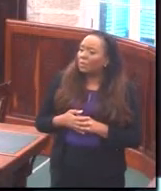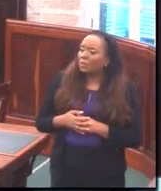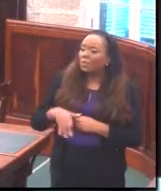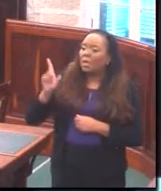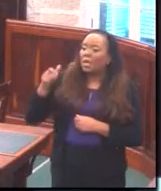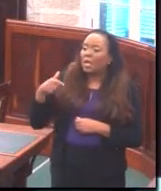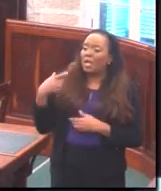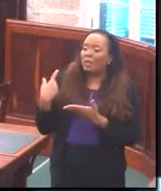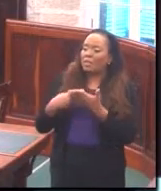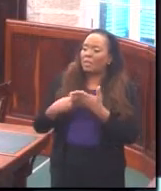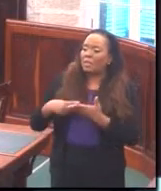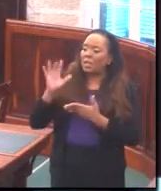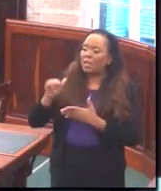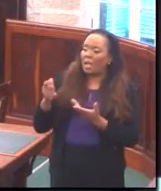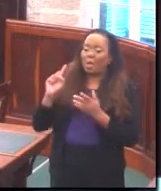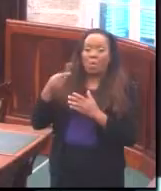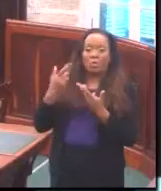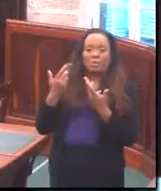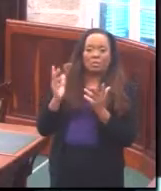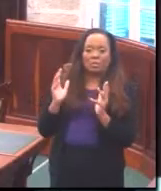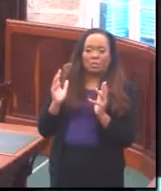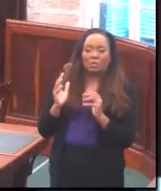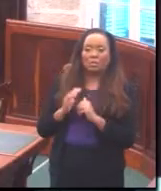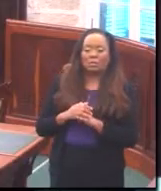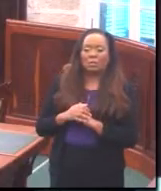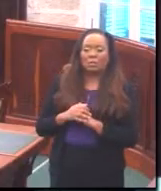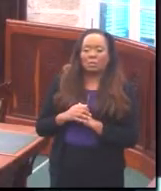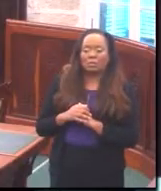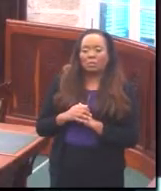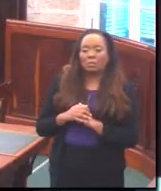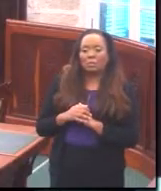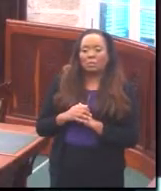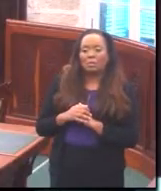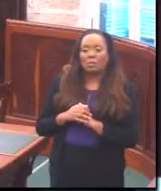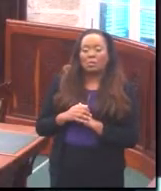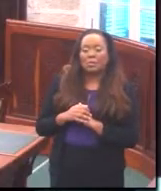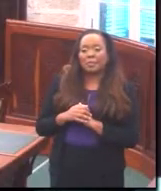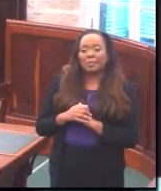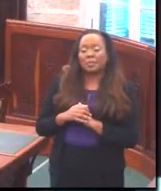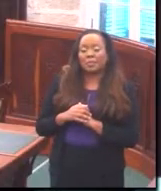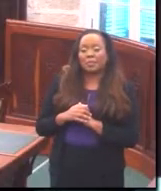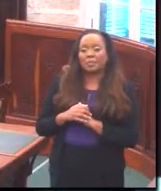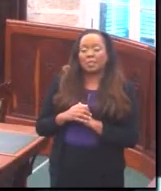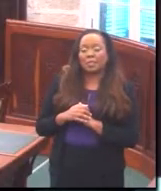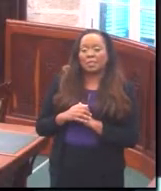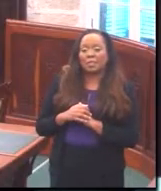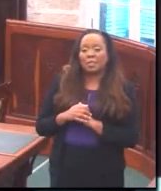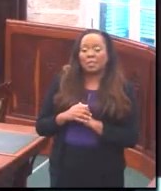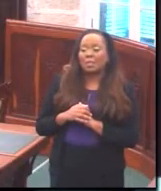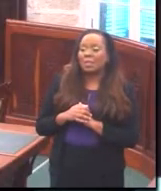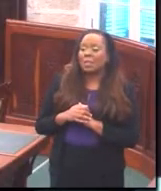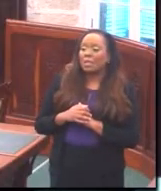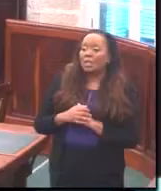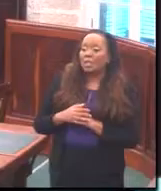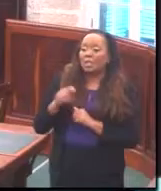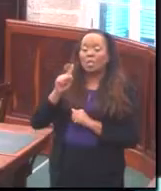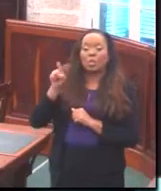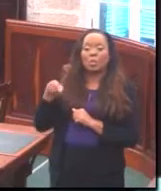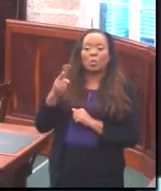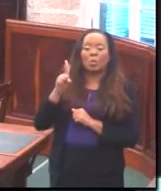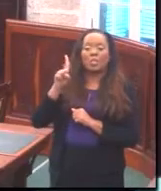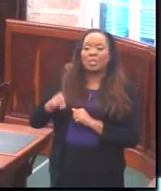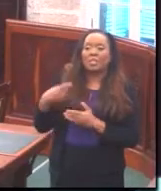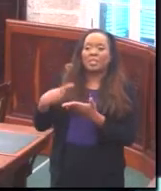confine your debate to the respective clauses relative to the amendment emanating from the Honourable the